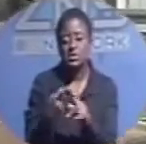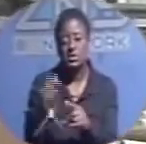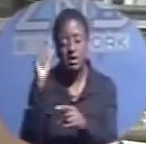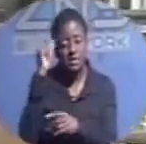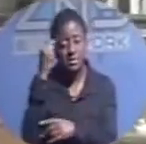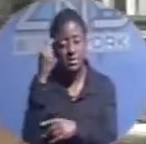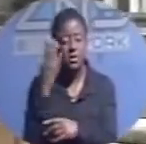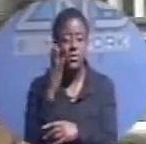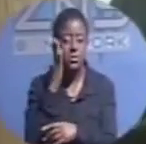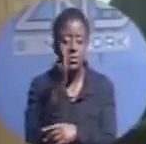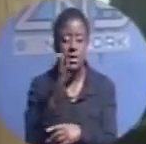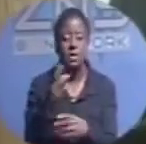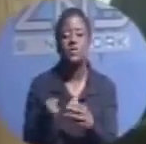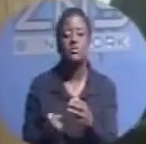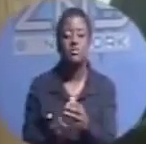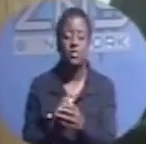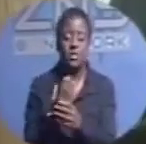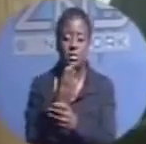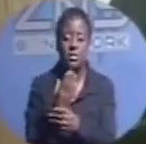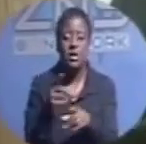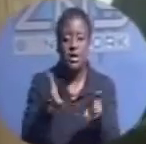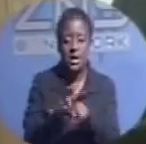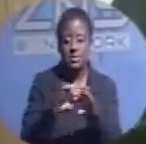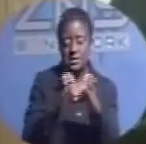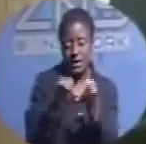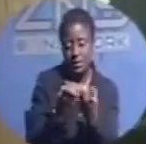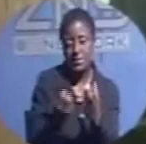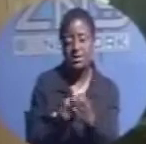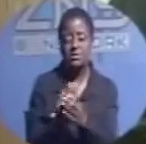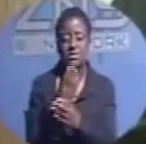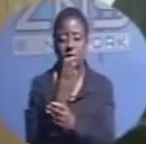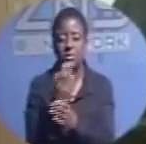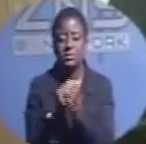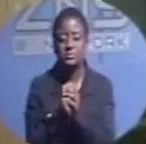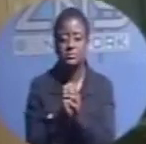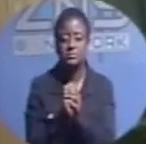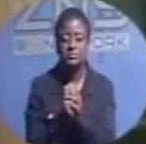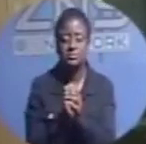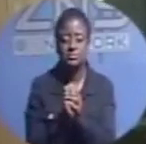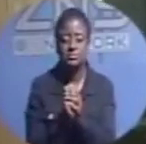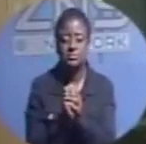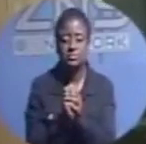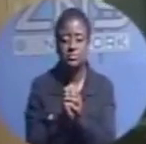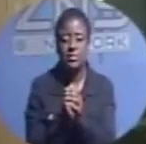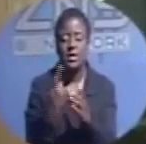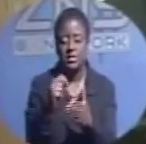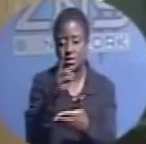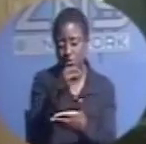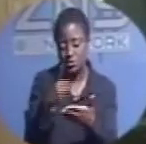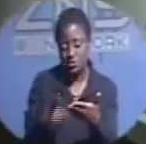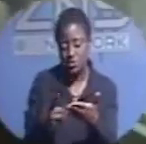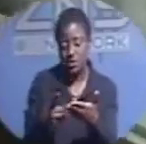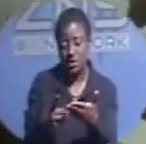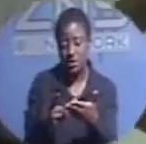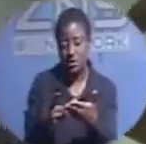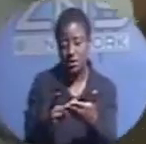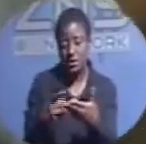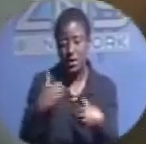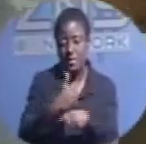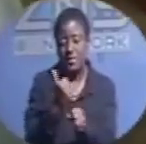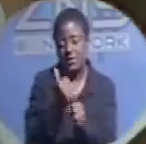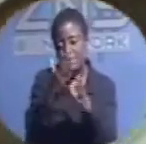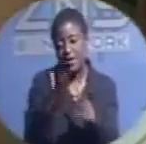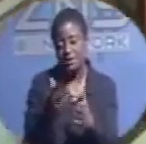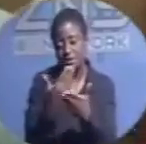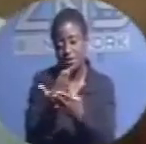as companies grow. Customs Controller Charles Turner says the duty manufacturers used to pay was a sizable amount of